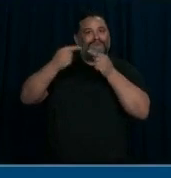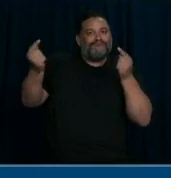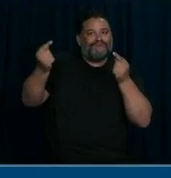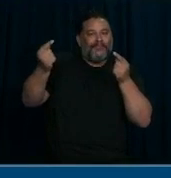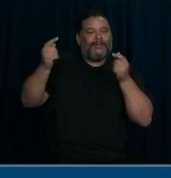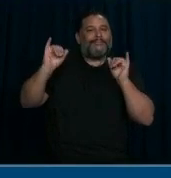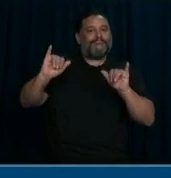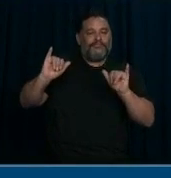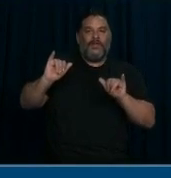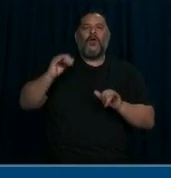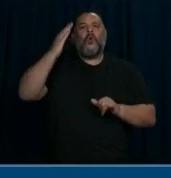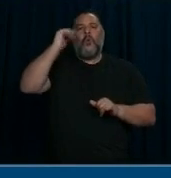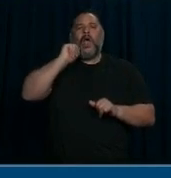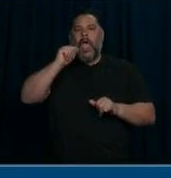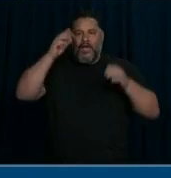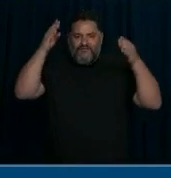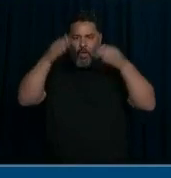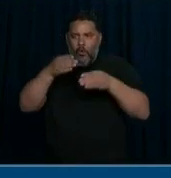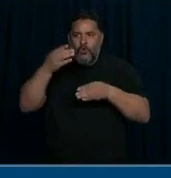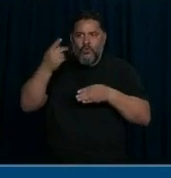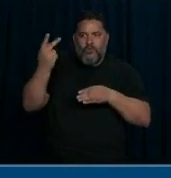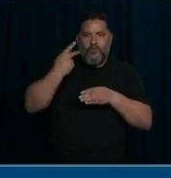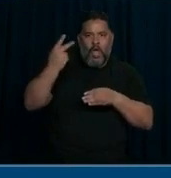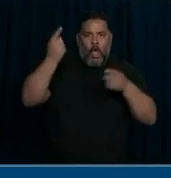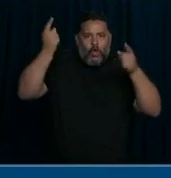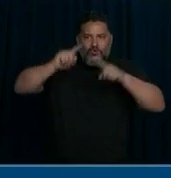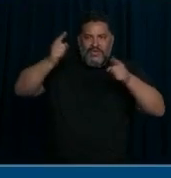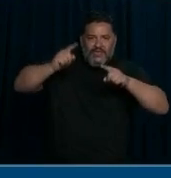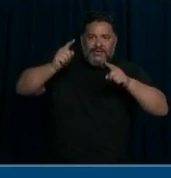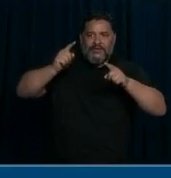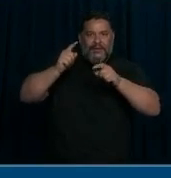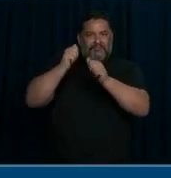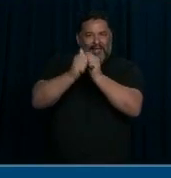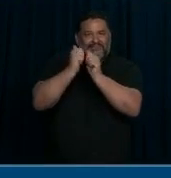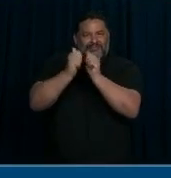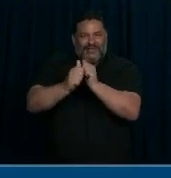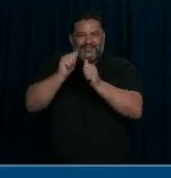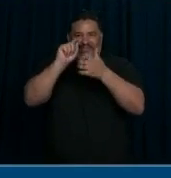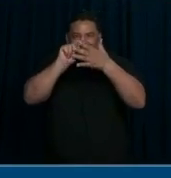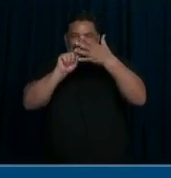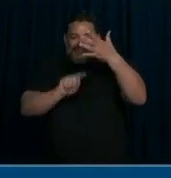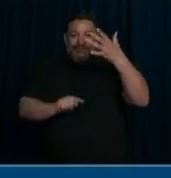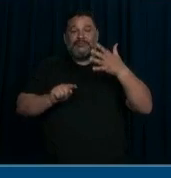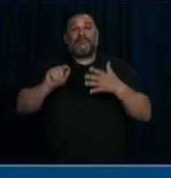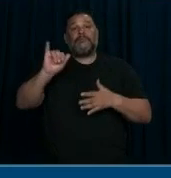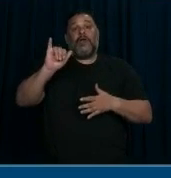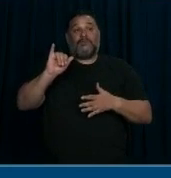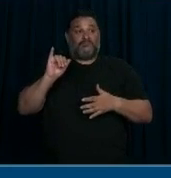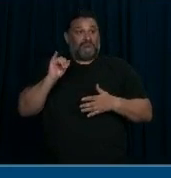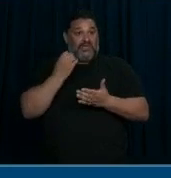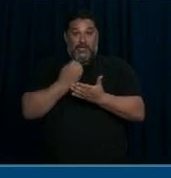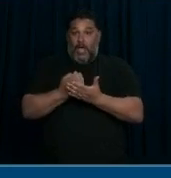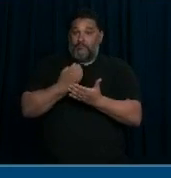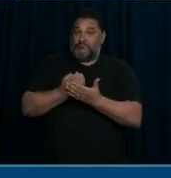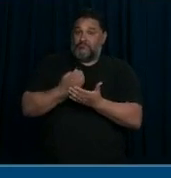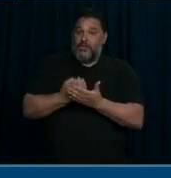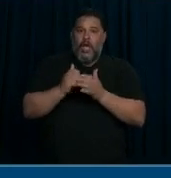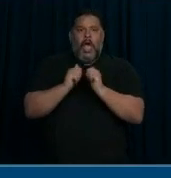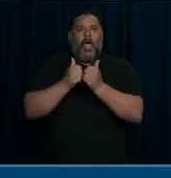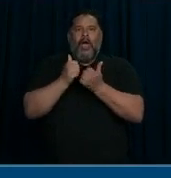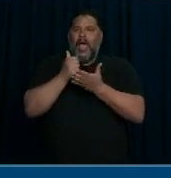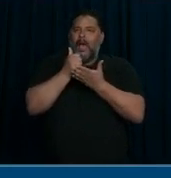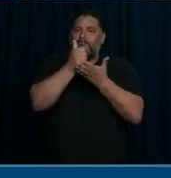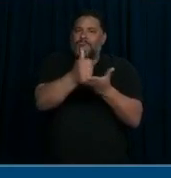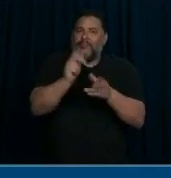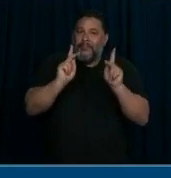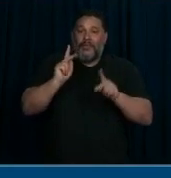well, let's get things that we do agree on passed. Let's work on the issues like our economy. How can we help people?